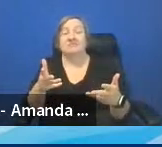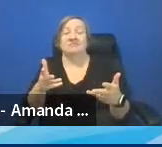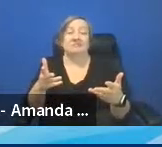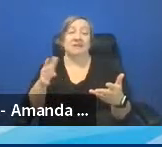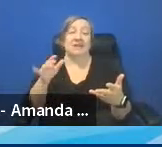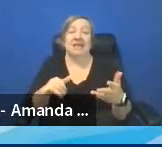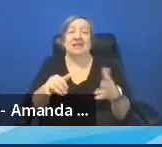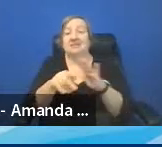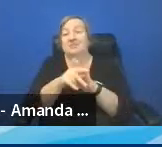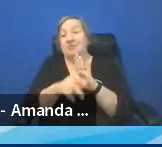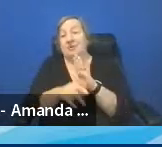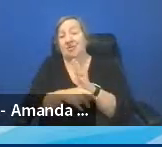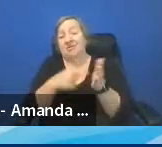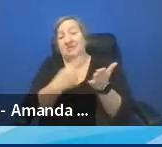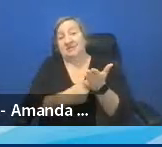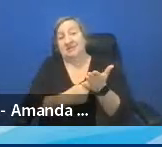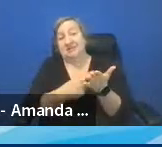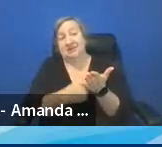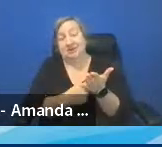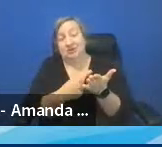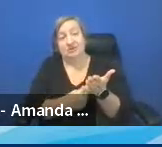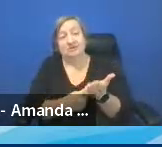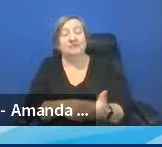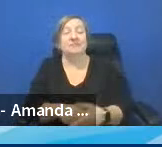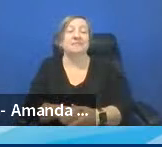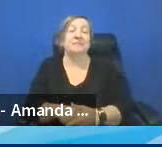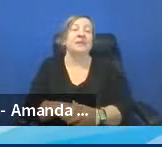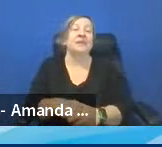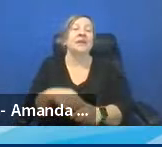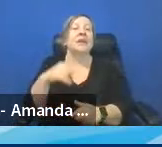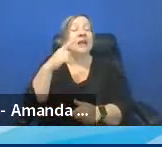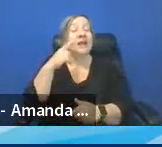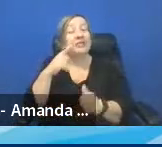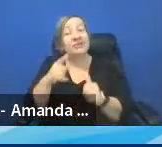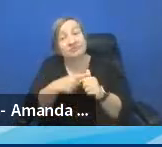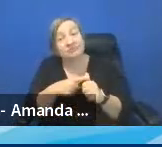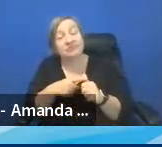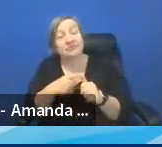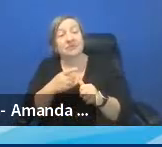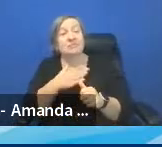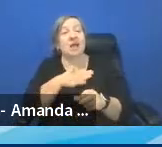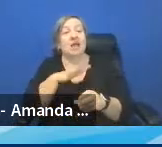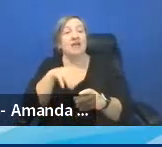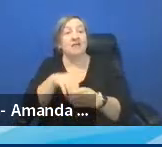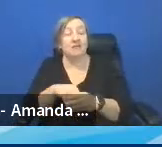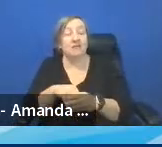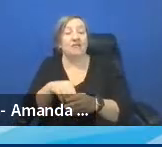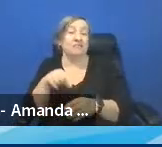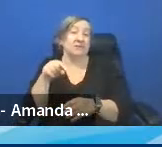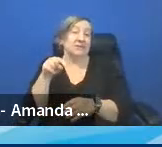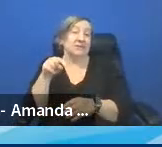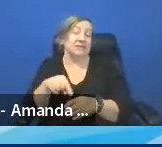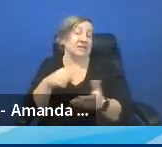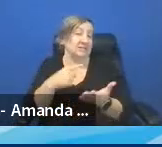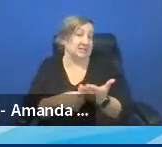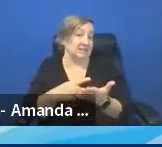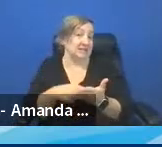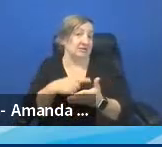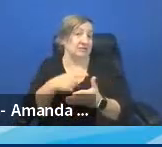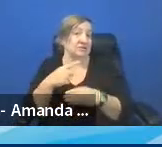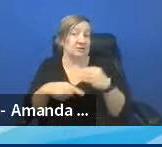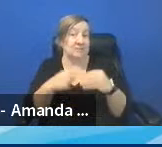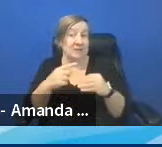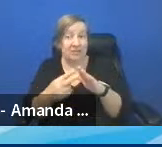That's a policy discussion. And I think initially from my involvement in this discussion around the